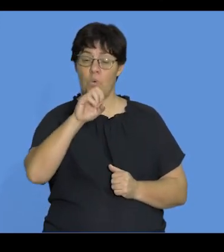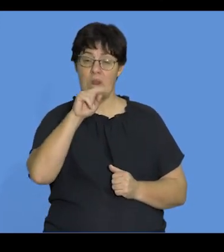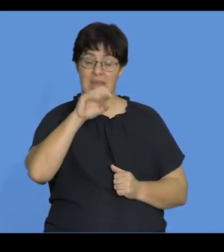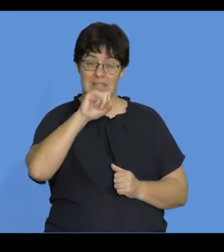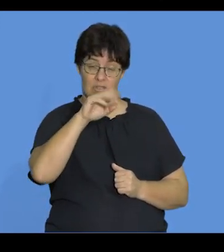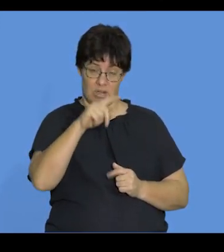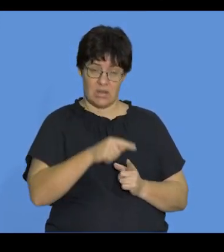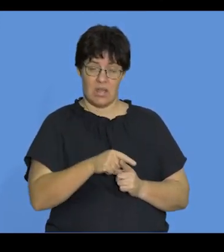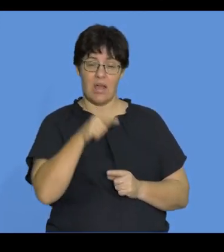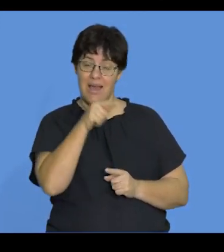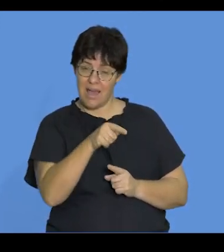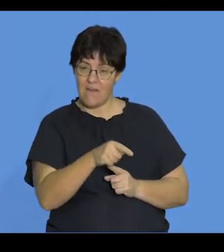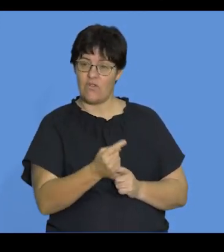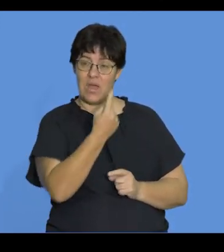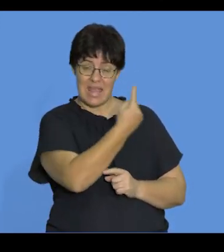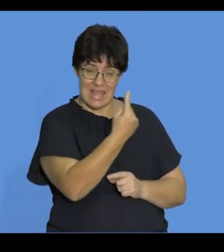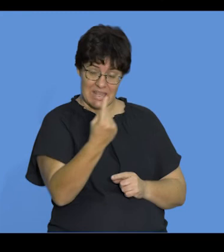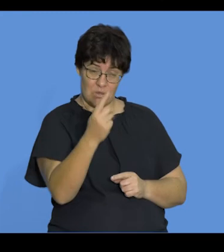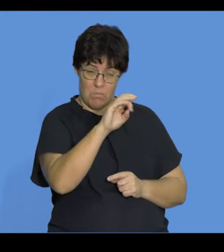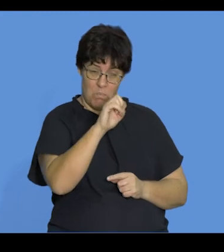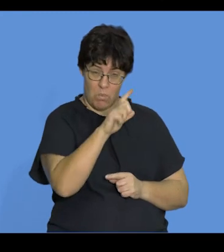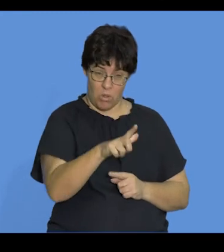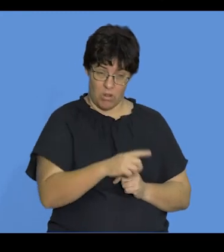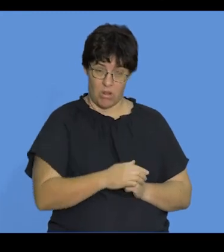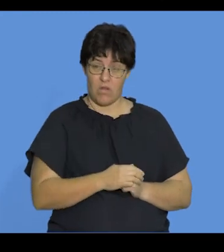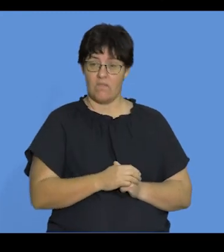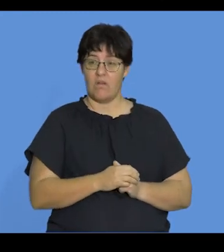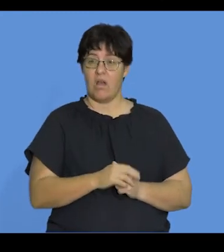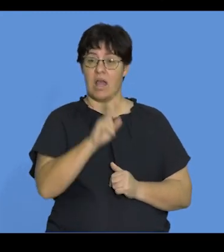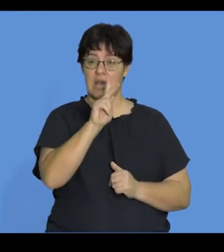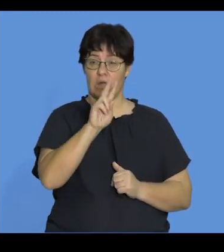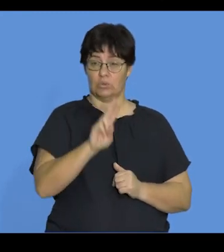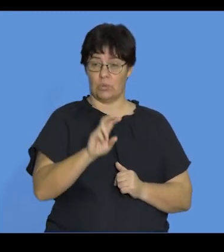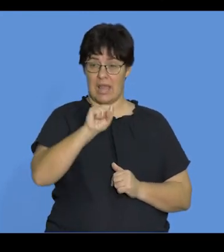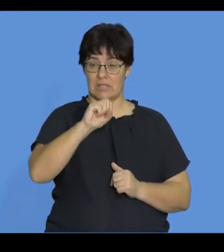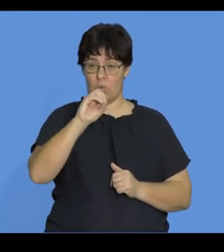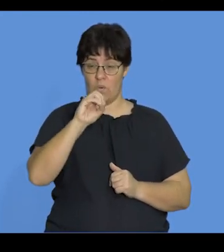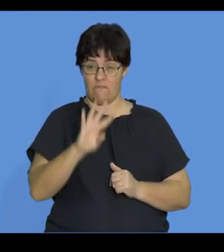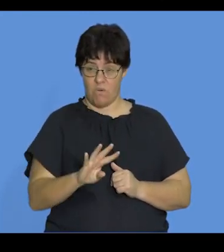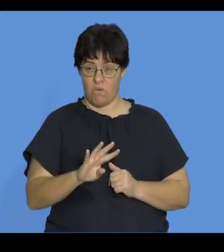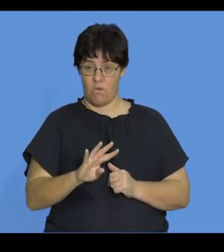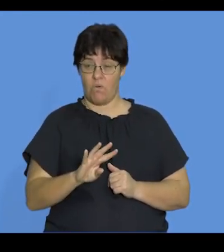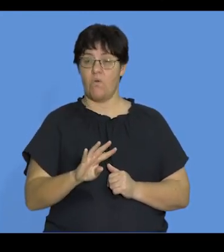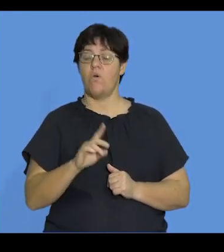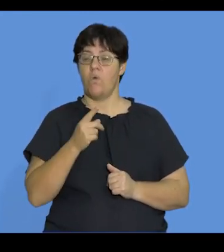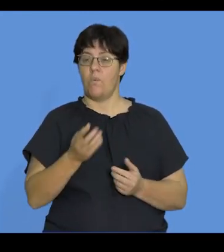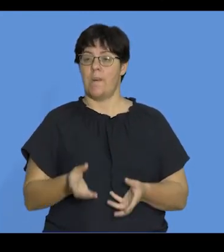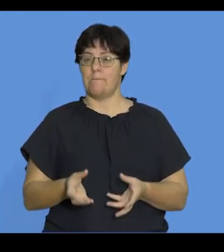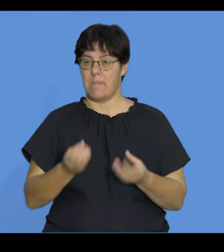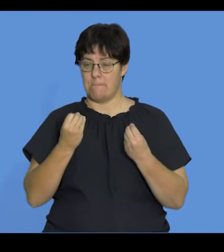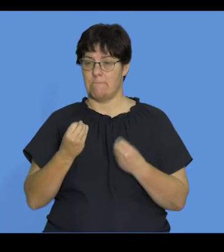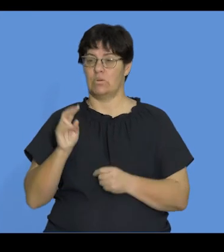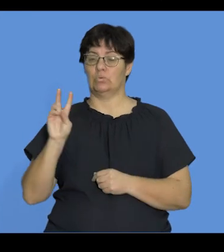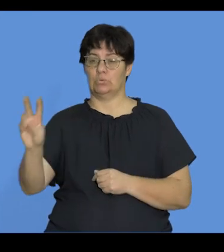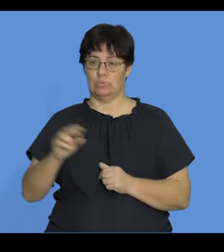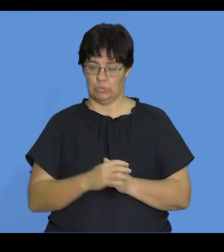dissociation of the potassium sulfate. For every mole of potassium sulfate, we get 2 moles of, the ratio is